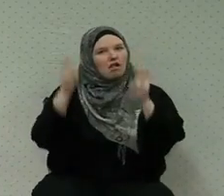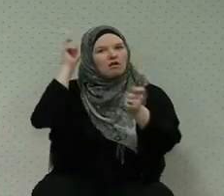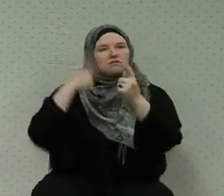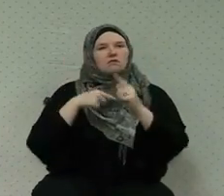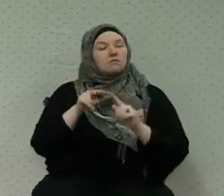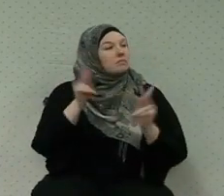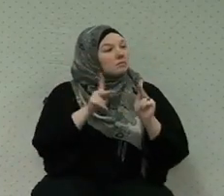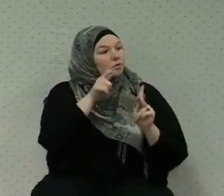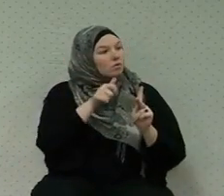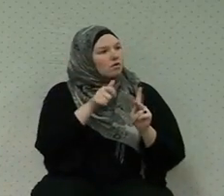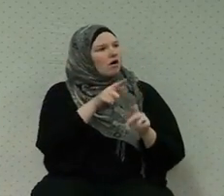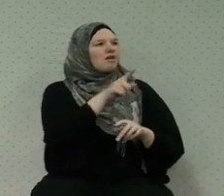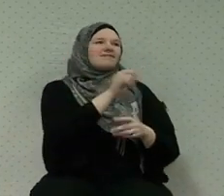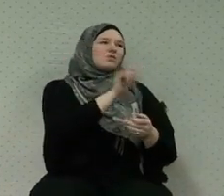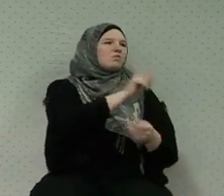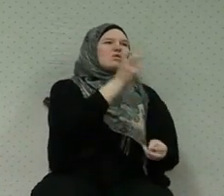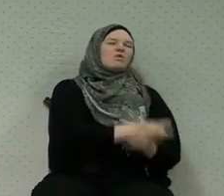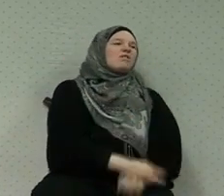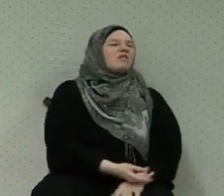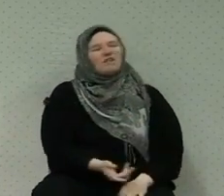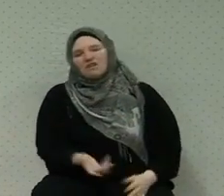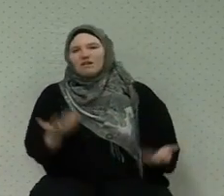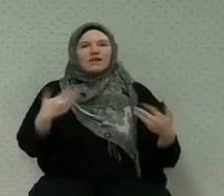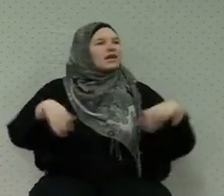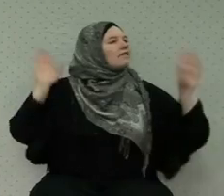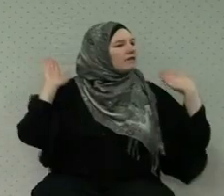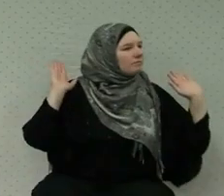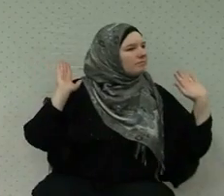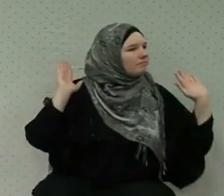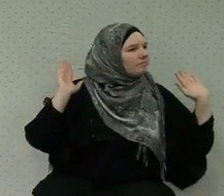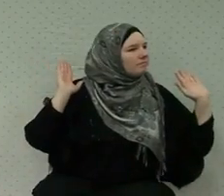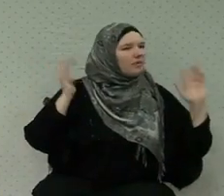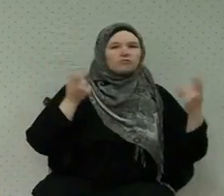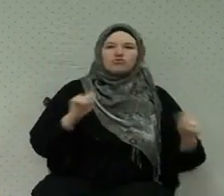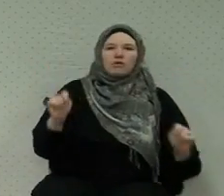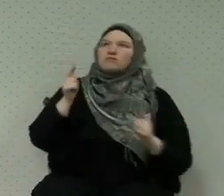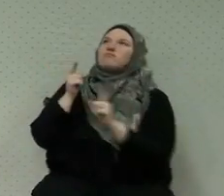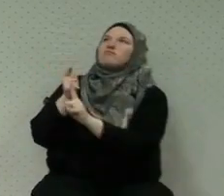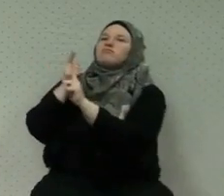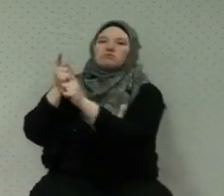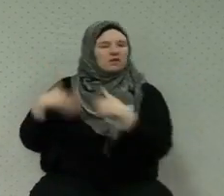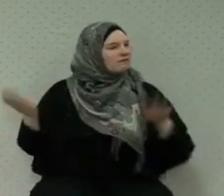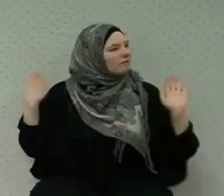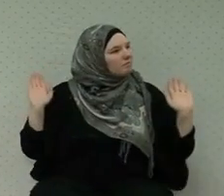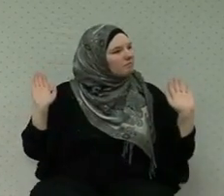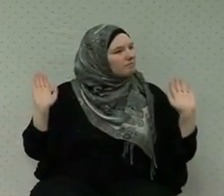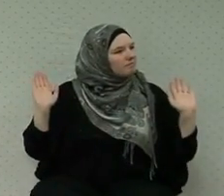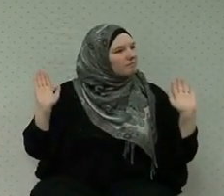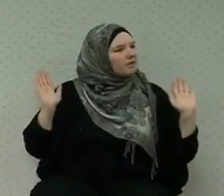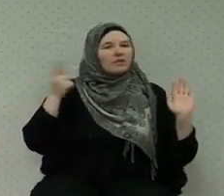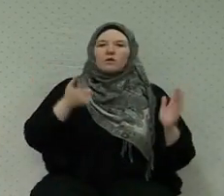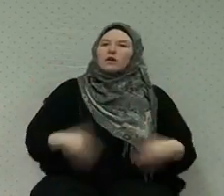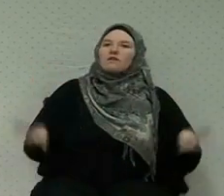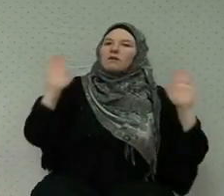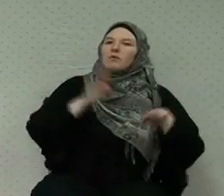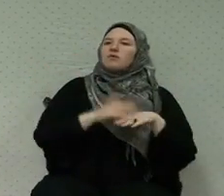who follow the Shaitan, they would give up on trying on righteousness. They will give up on trying